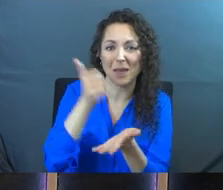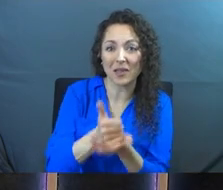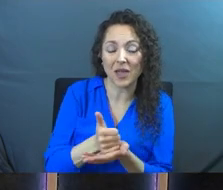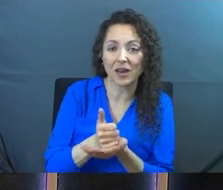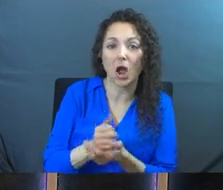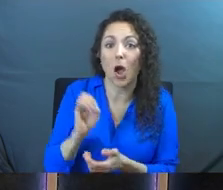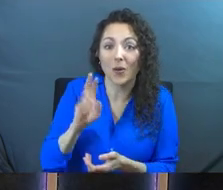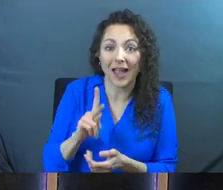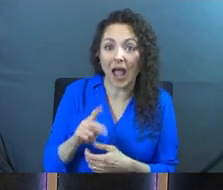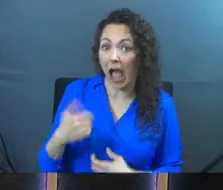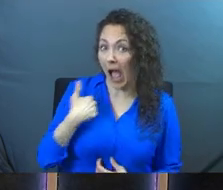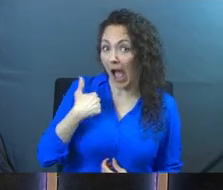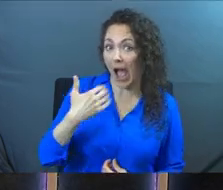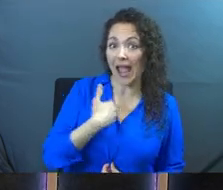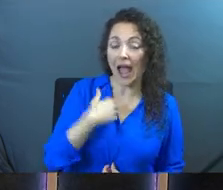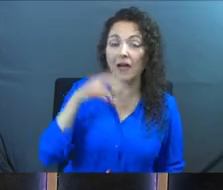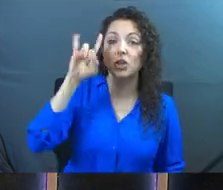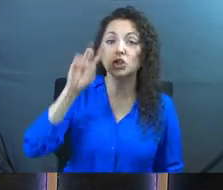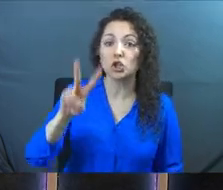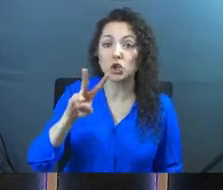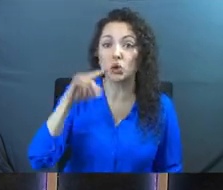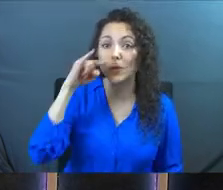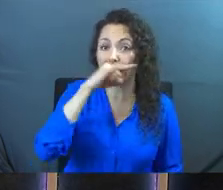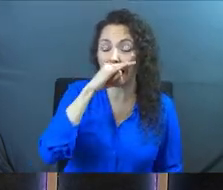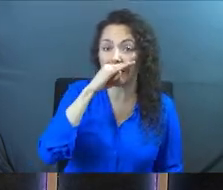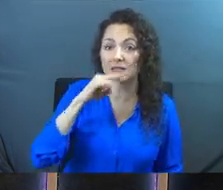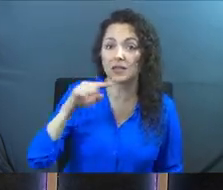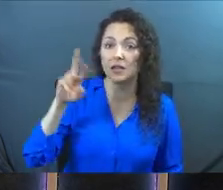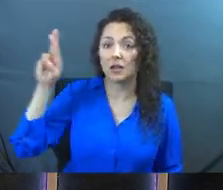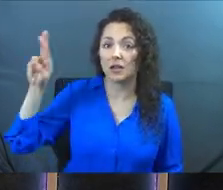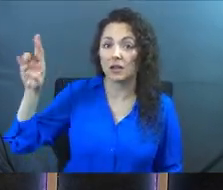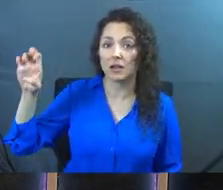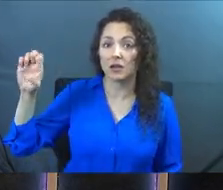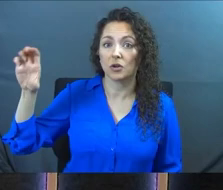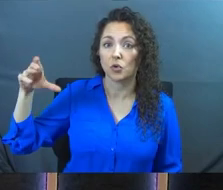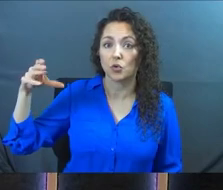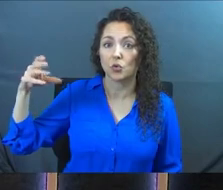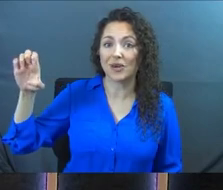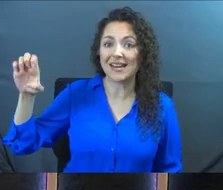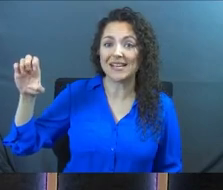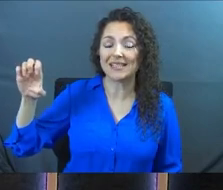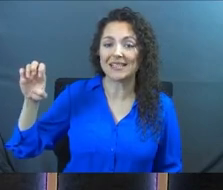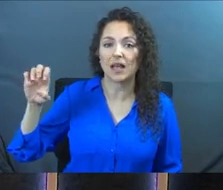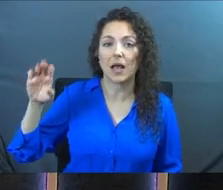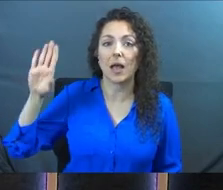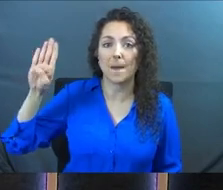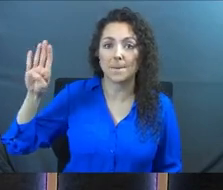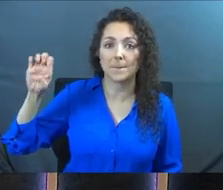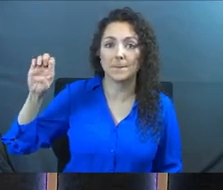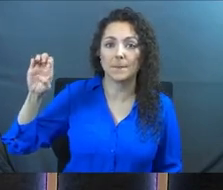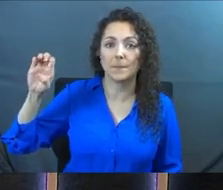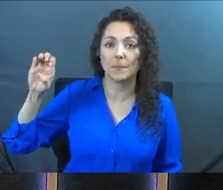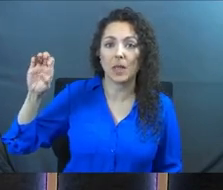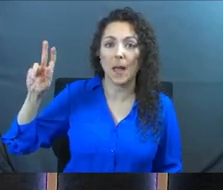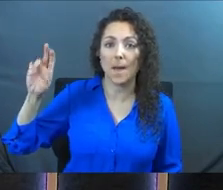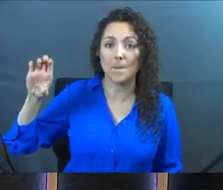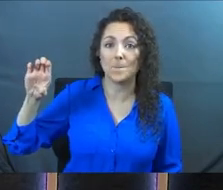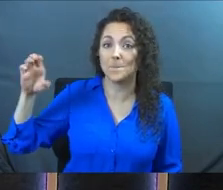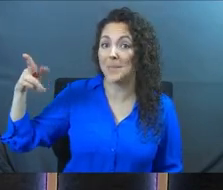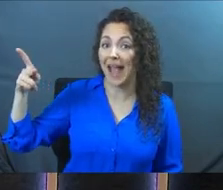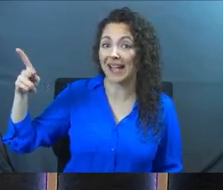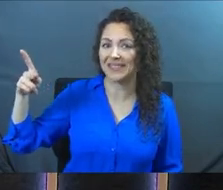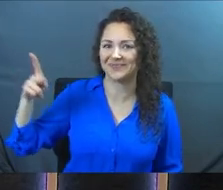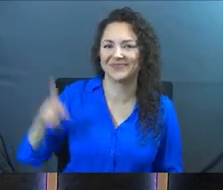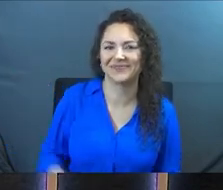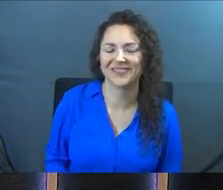Amen. So I have two kids. I have my son Reese, who's 5, and my daughter Beck, who's 2, and they're crazy people. And I have tons